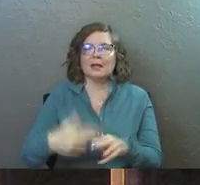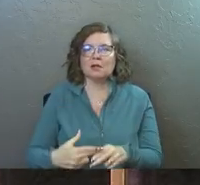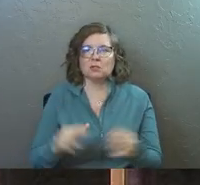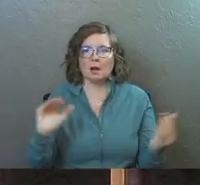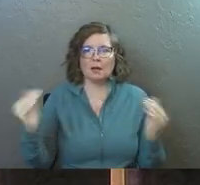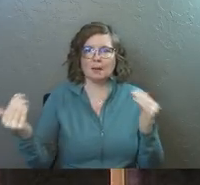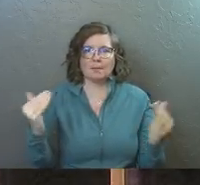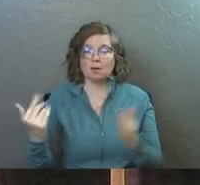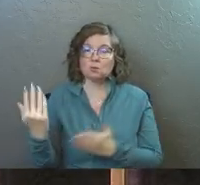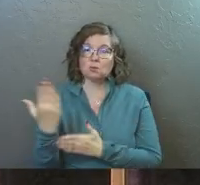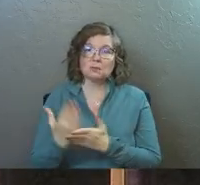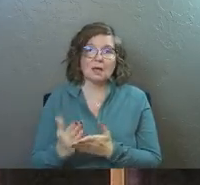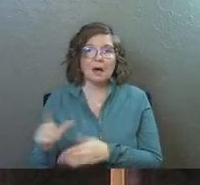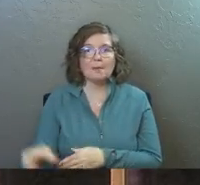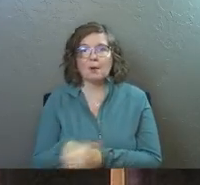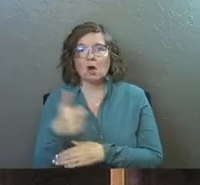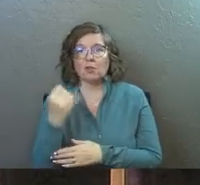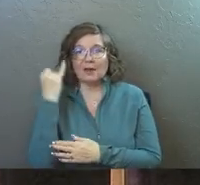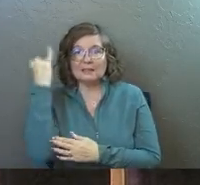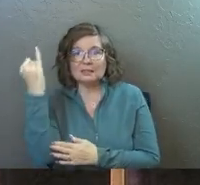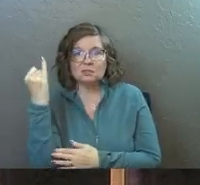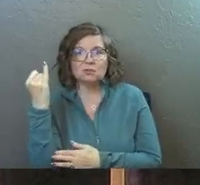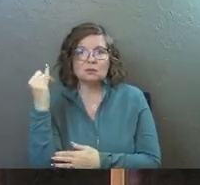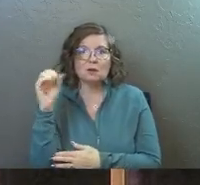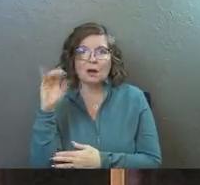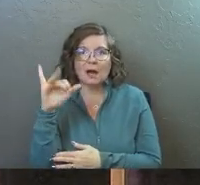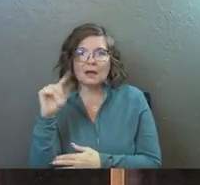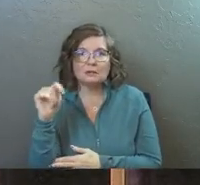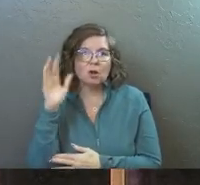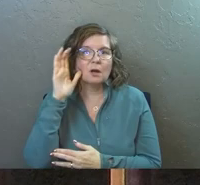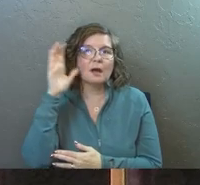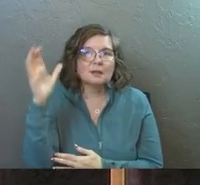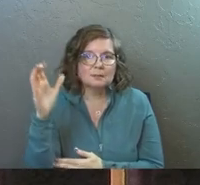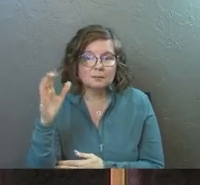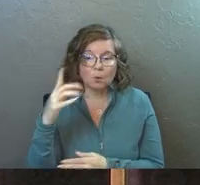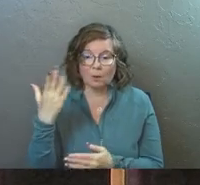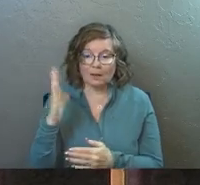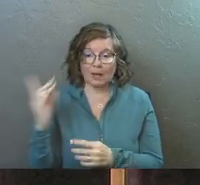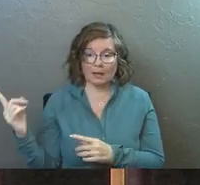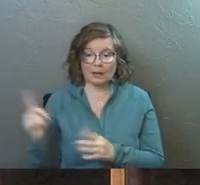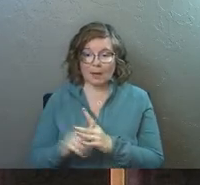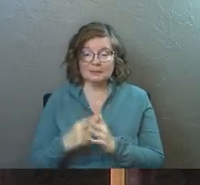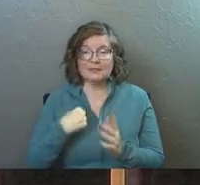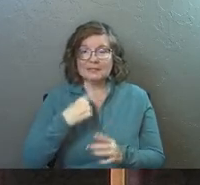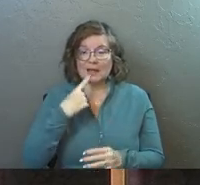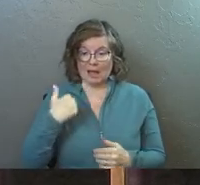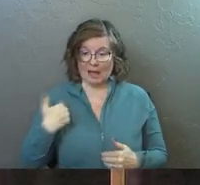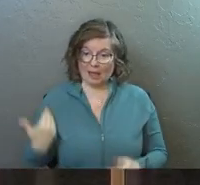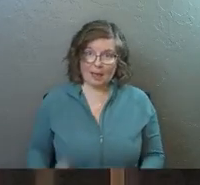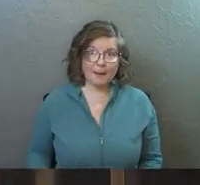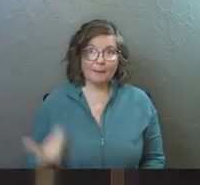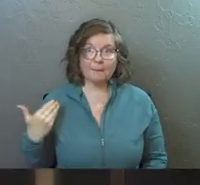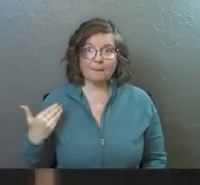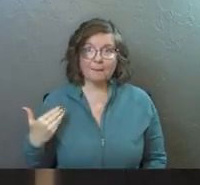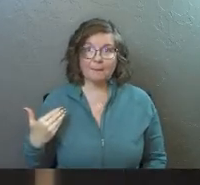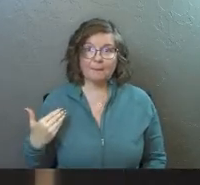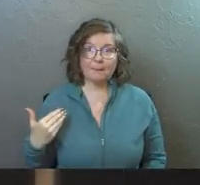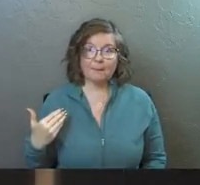are a comparison to some other idea or object or concept. When God comes and says, I am,